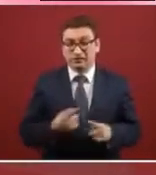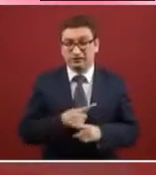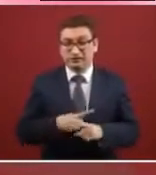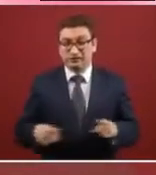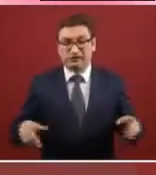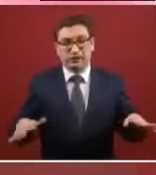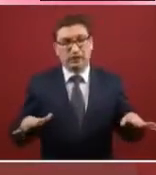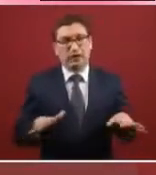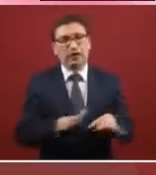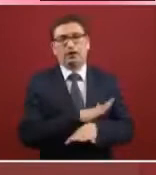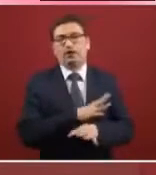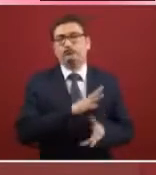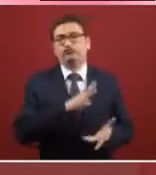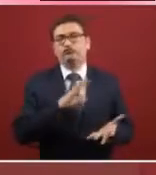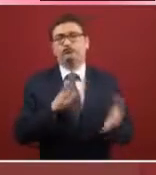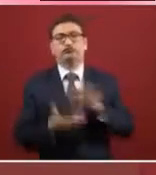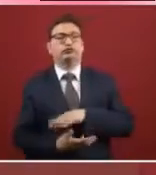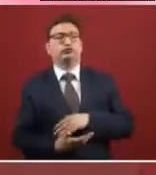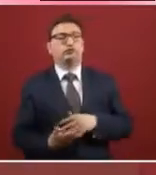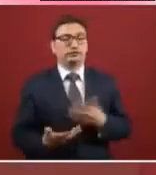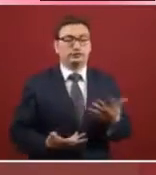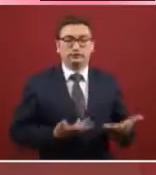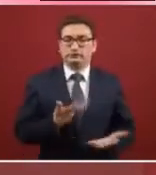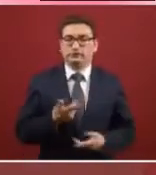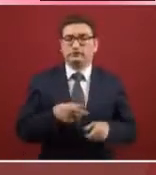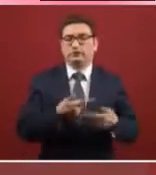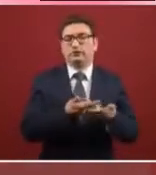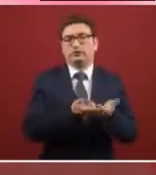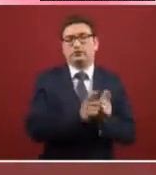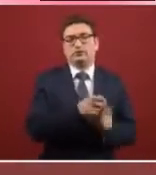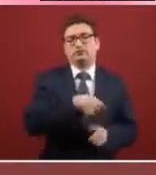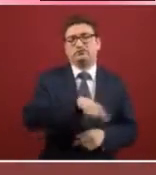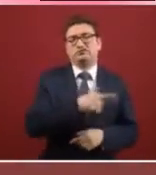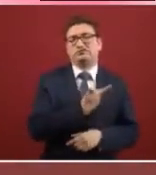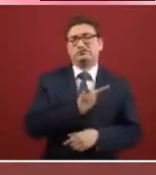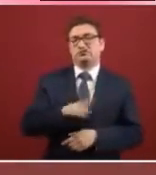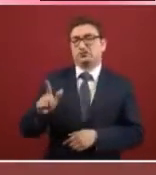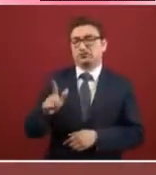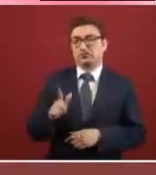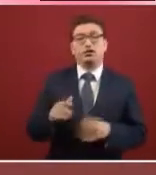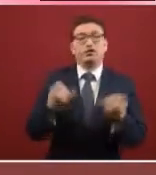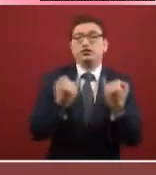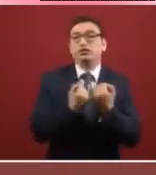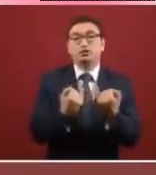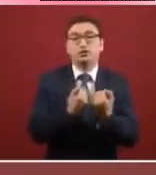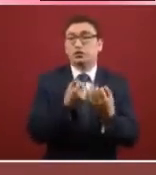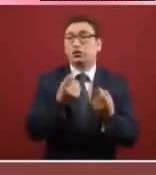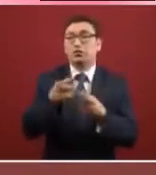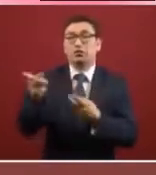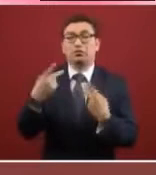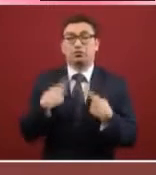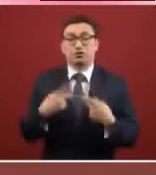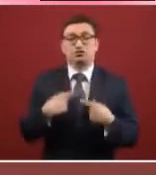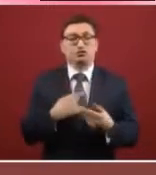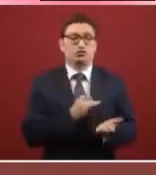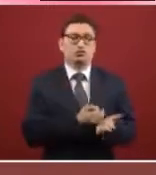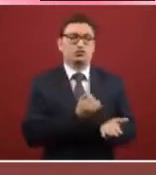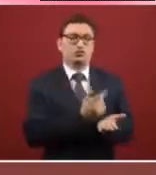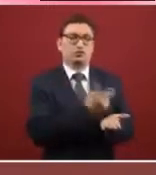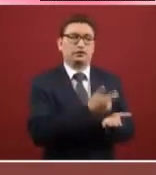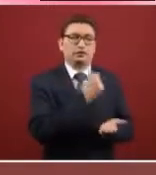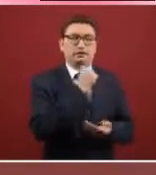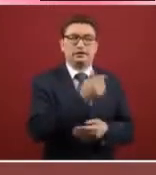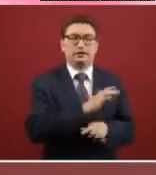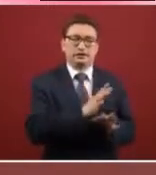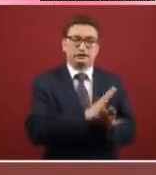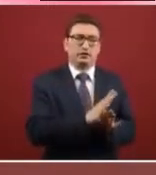course they don't like it. What were taken a los que les into condonaban los example, impuestos, or those that used to get their pues free taxes. Of course,